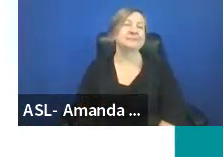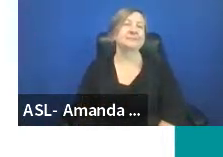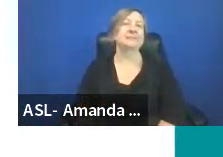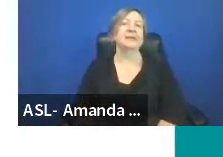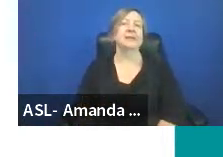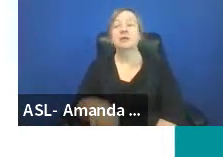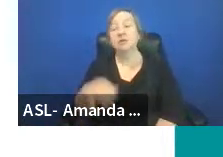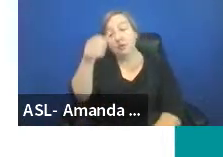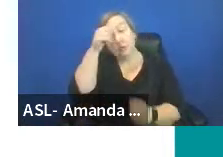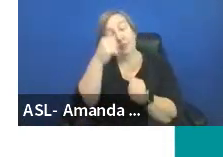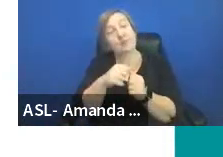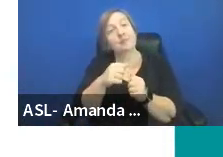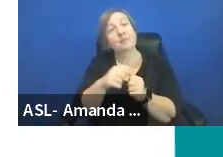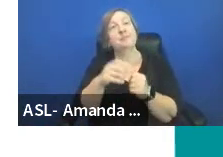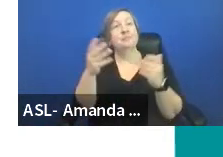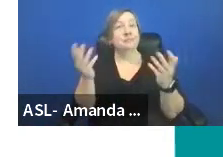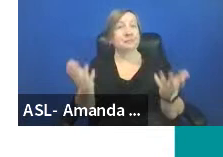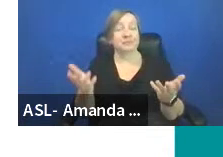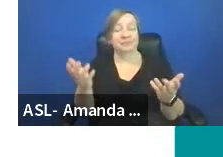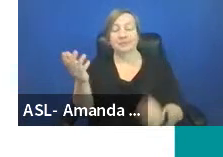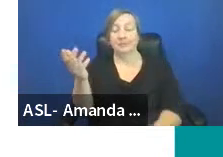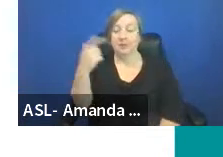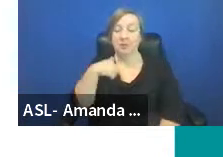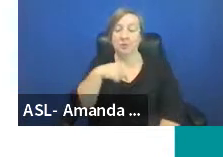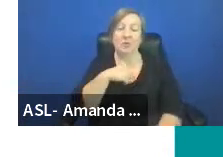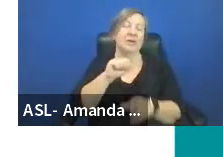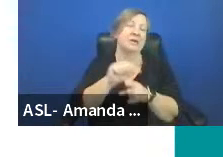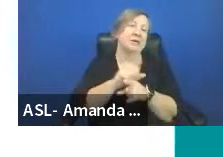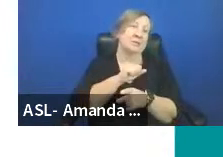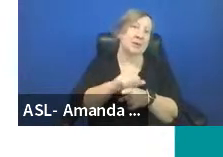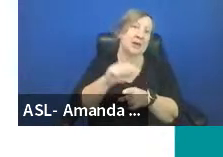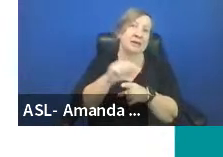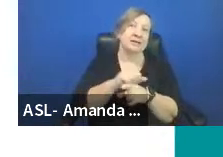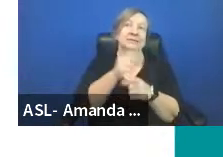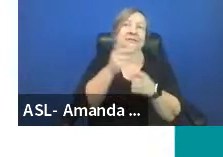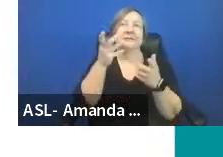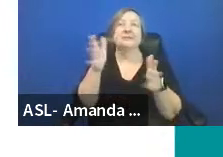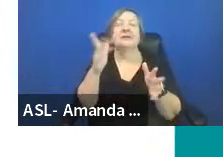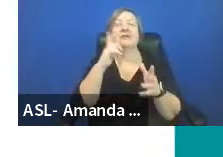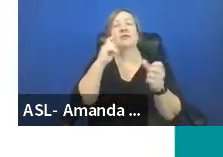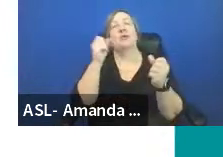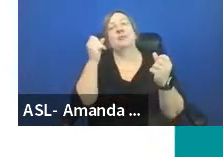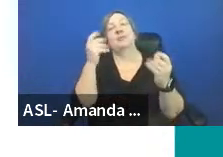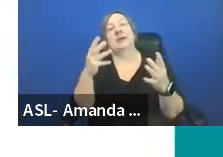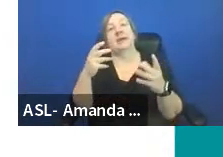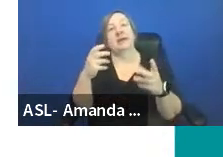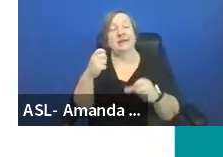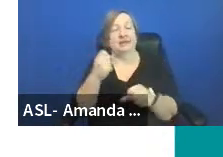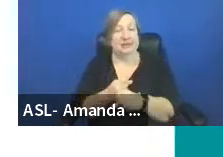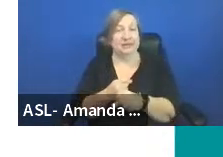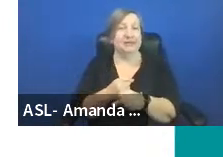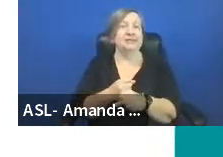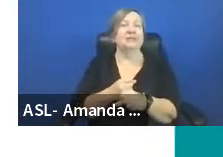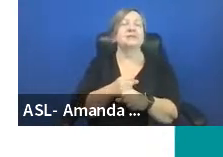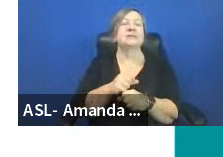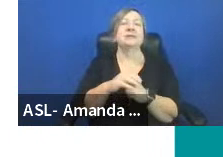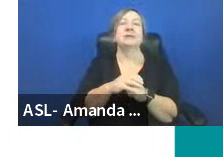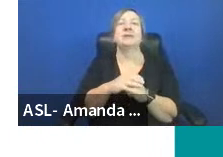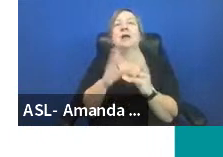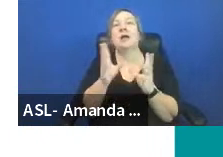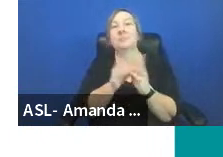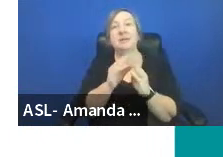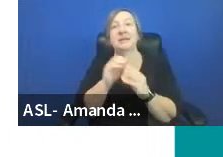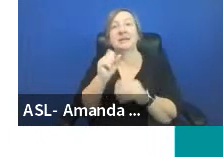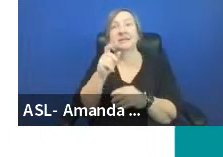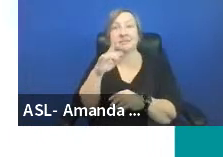just a reminder, as we have practiced for a number of years now, our meeting space